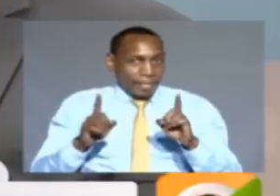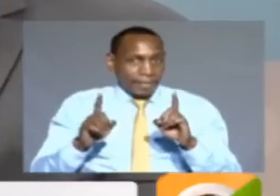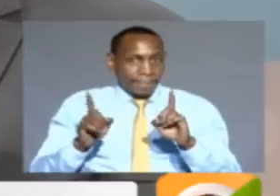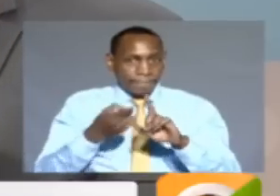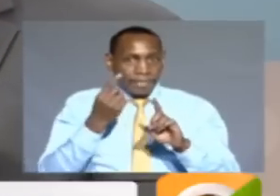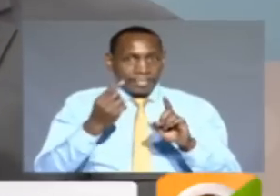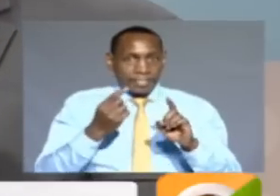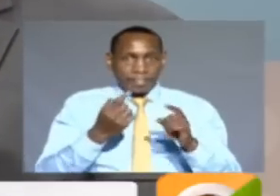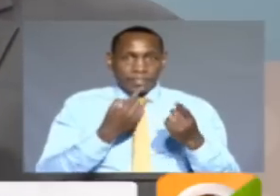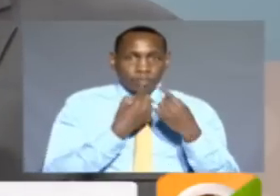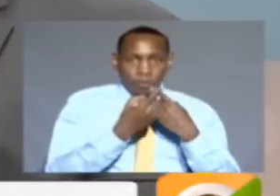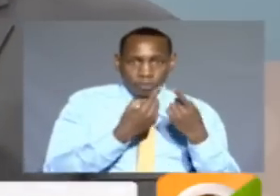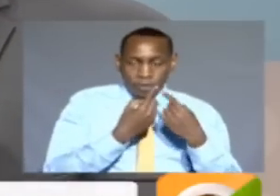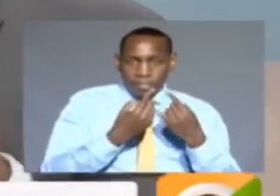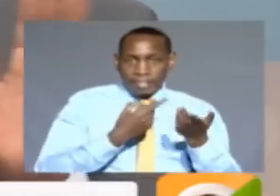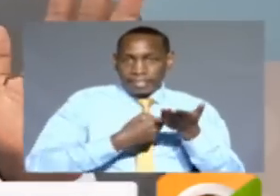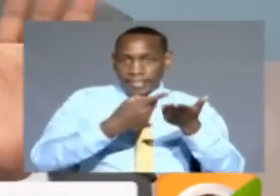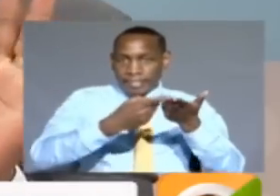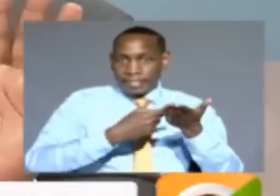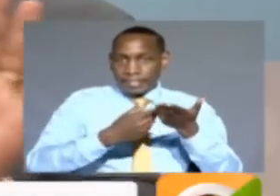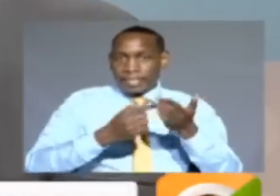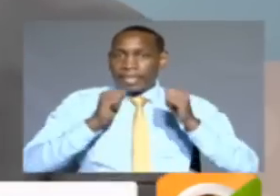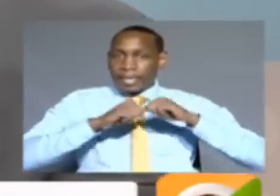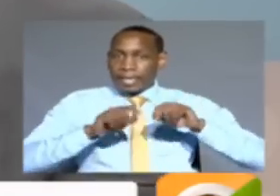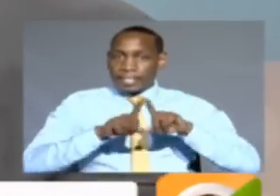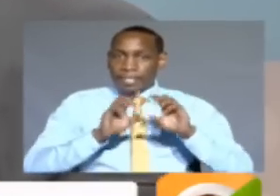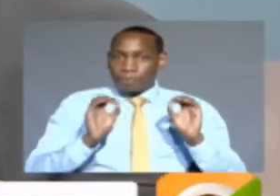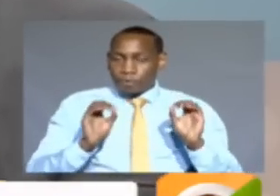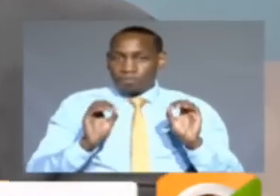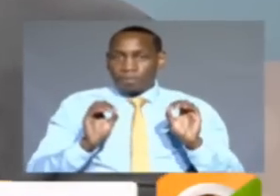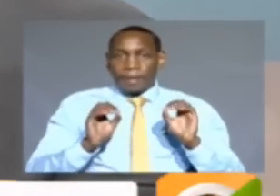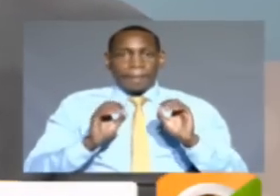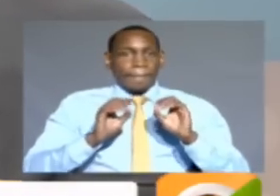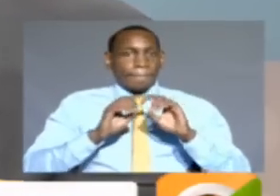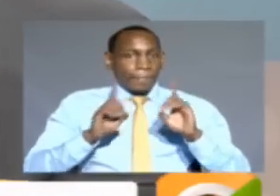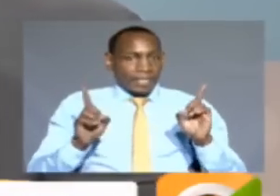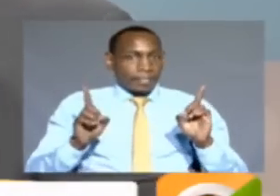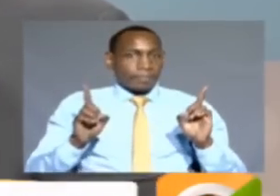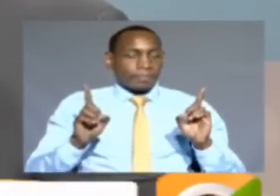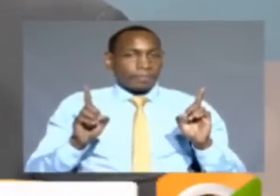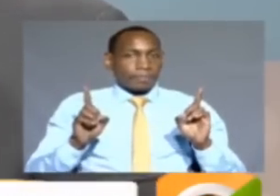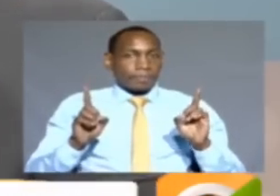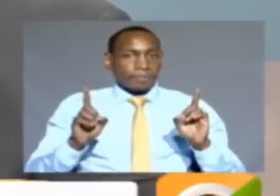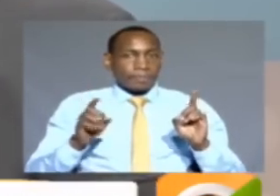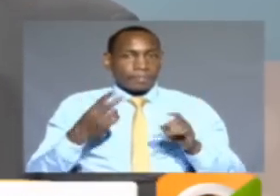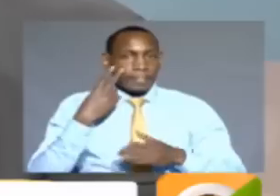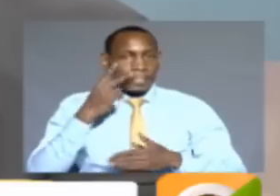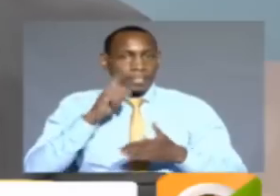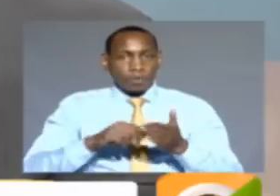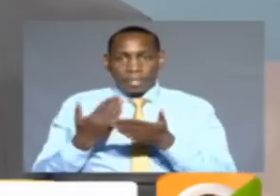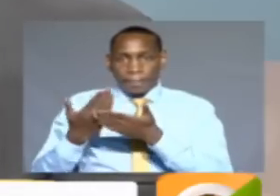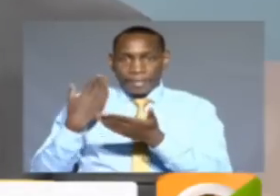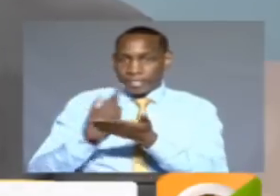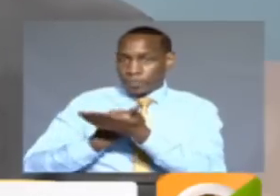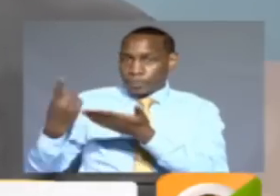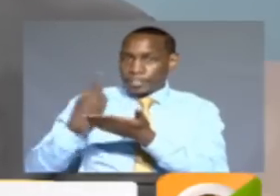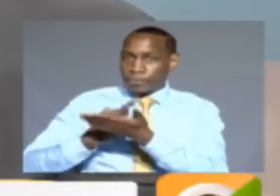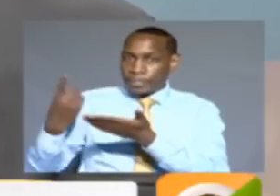part of that discussion, I don't want to say I agree with Munya or I don't, but what we have witnessed in the last few